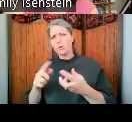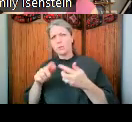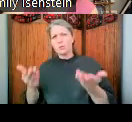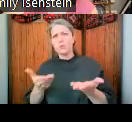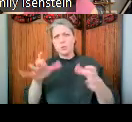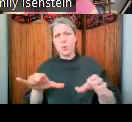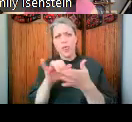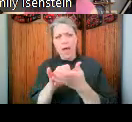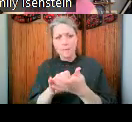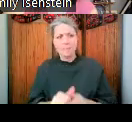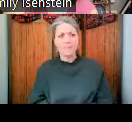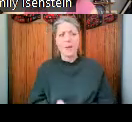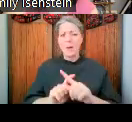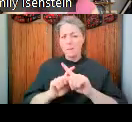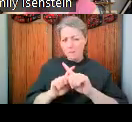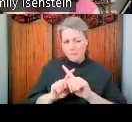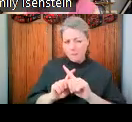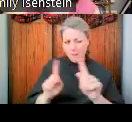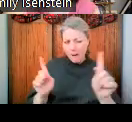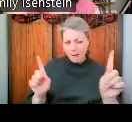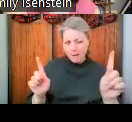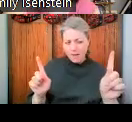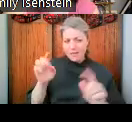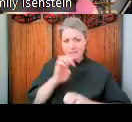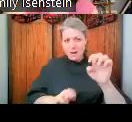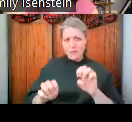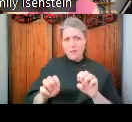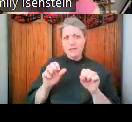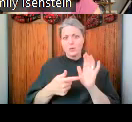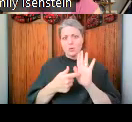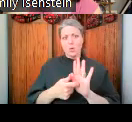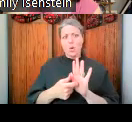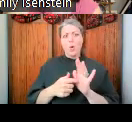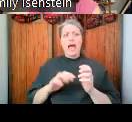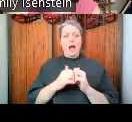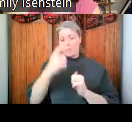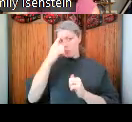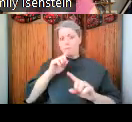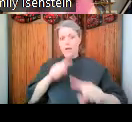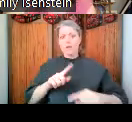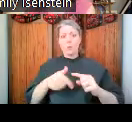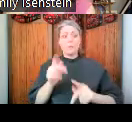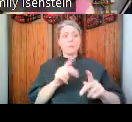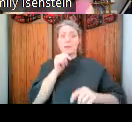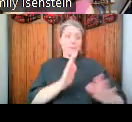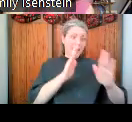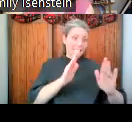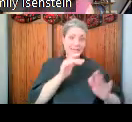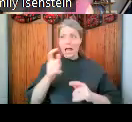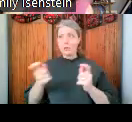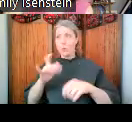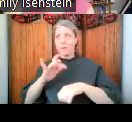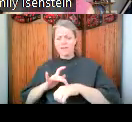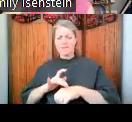only show us how the brain reacts when people are not paying attention to the touch and also not in control of the touch. So how can we